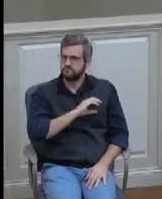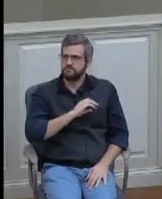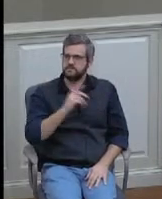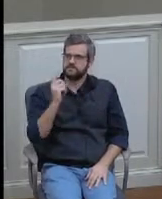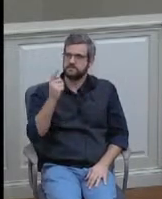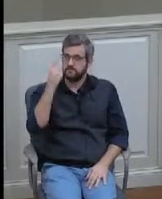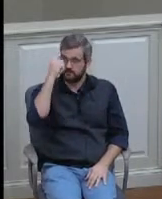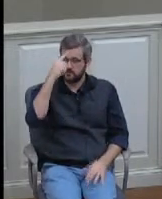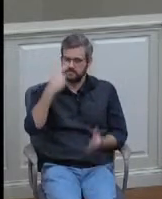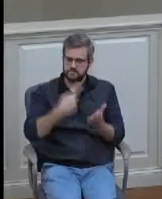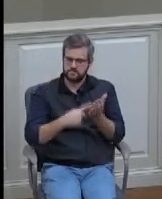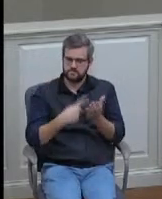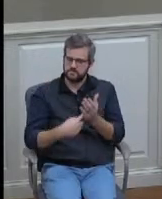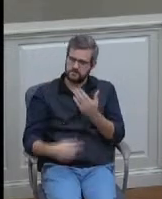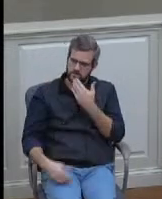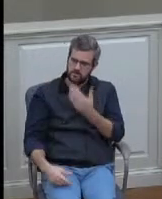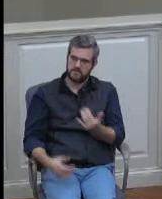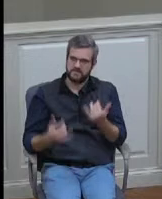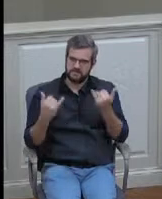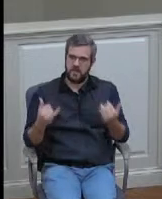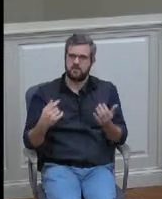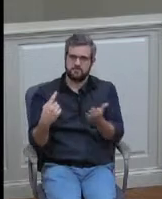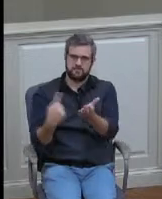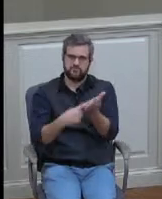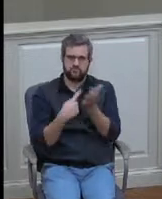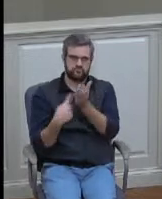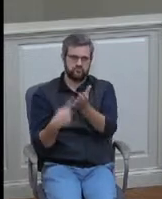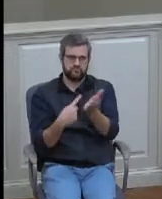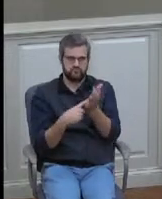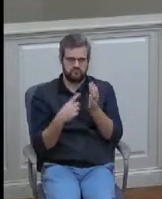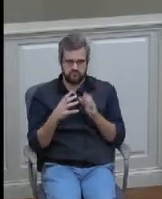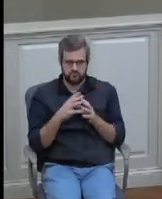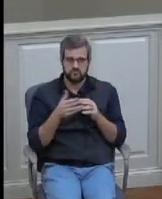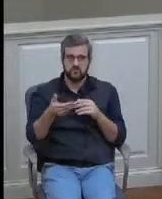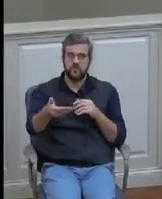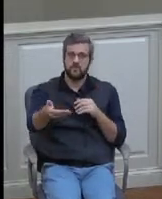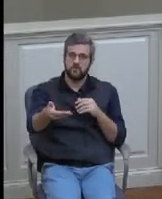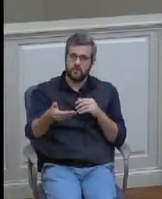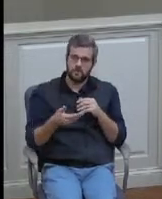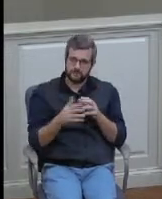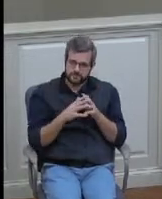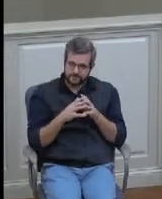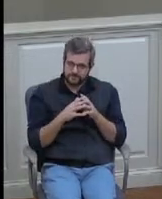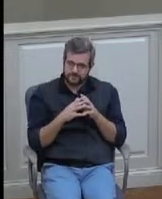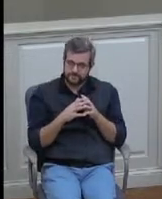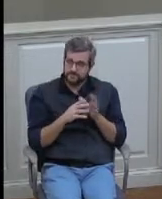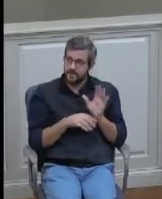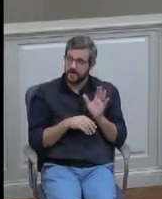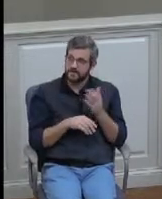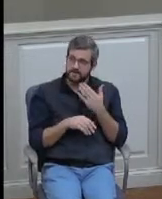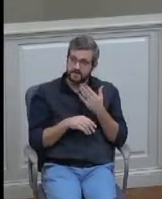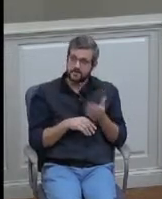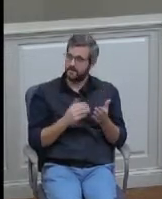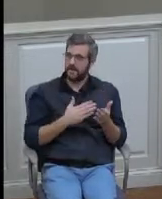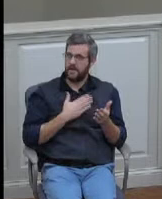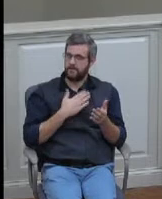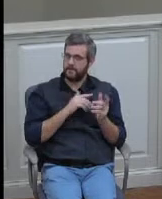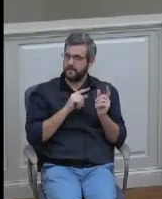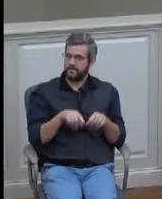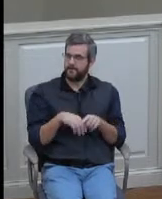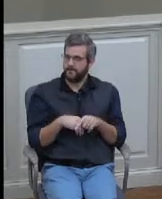discussion. Thank you, Commissioner Cottle. We are in discussion. Welcome. Oh, thank you. So glad to be